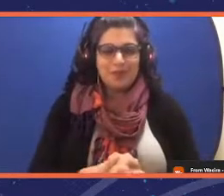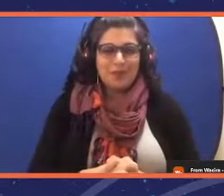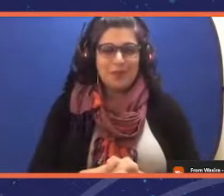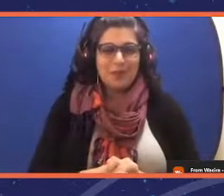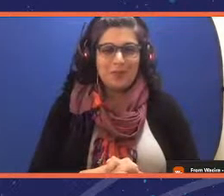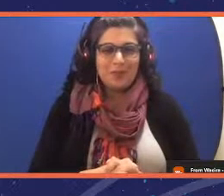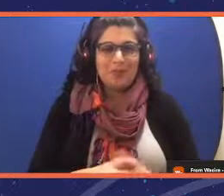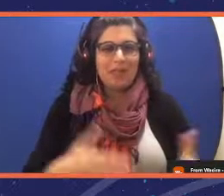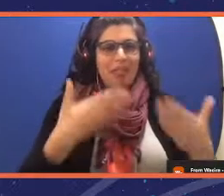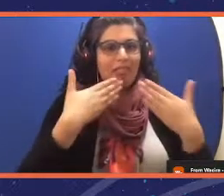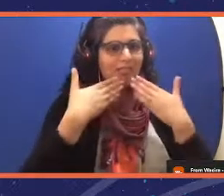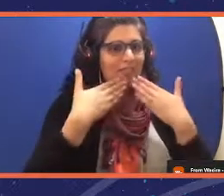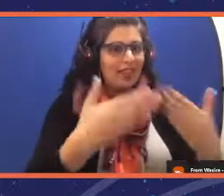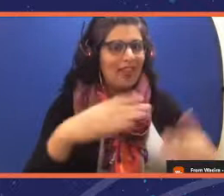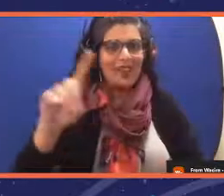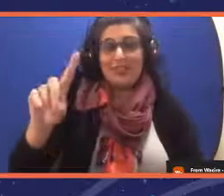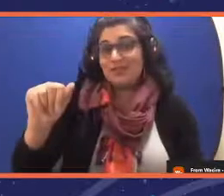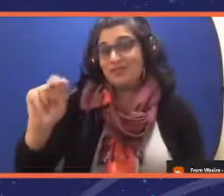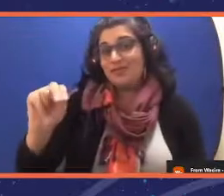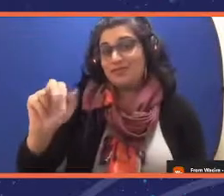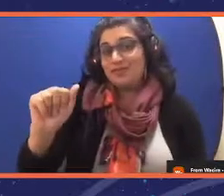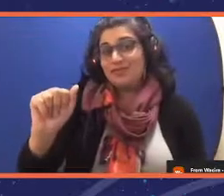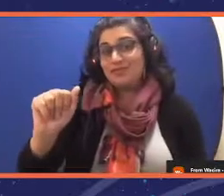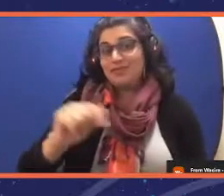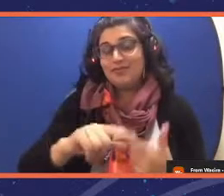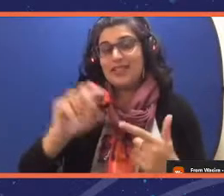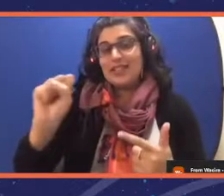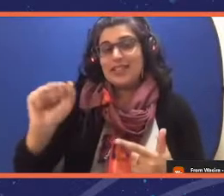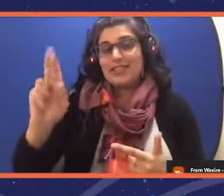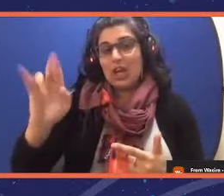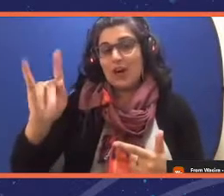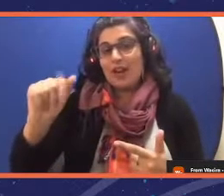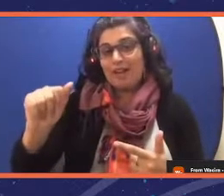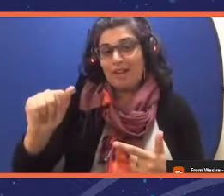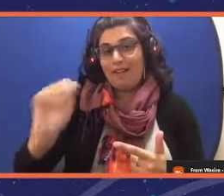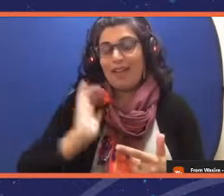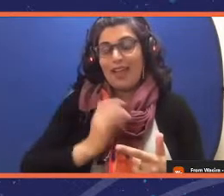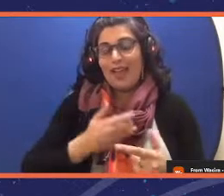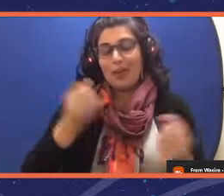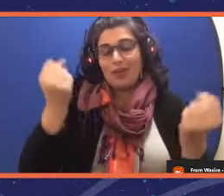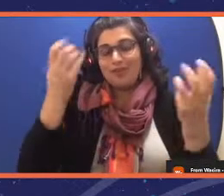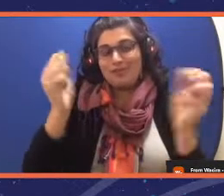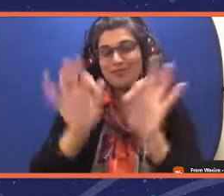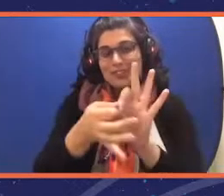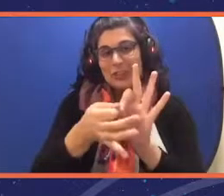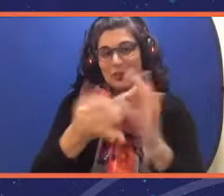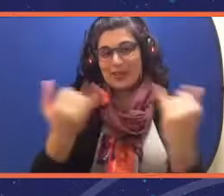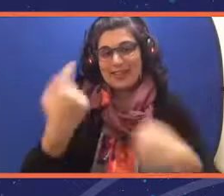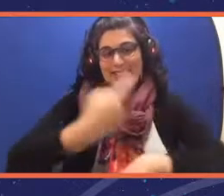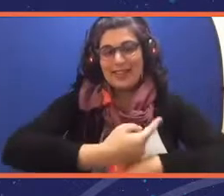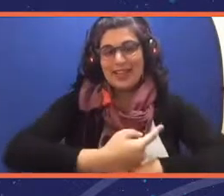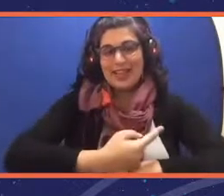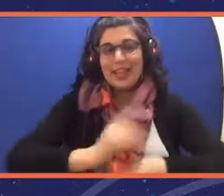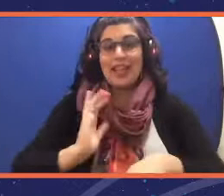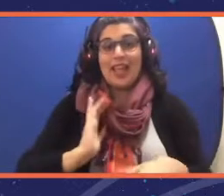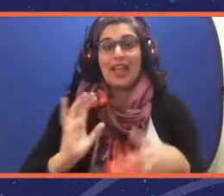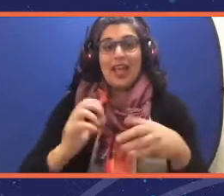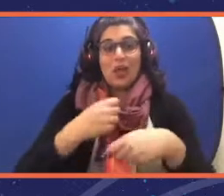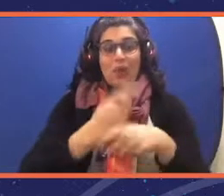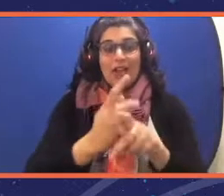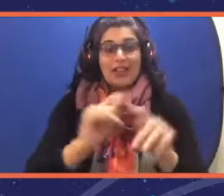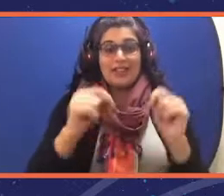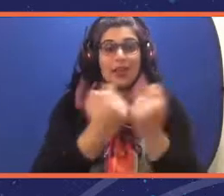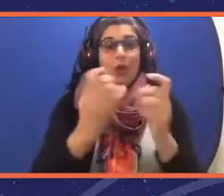Thank you to Dana and Sarika, who are our ASL interpreters today. Our production team will make sure they're